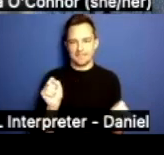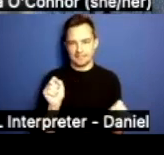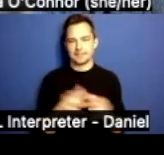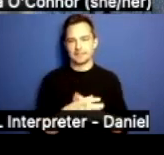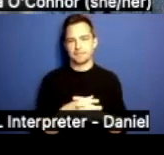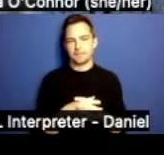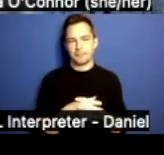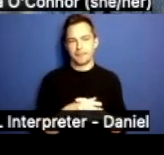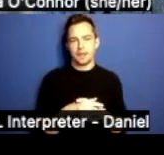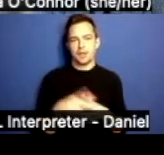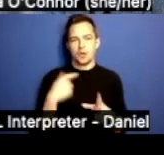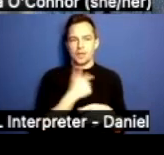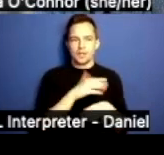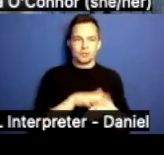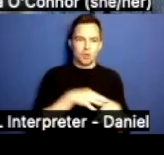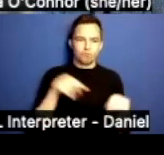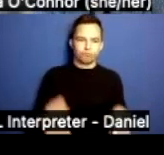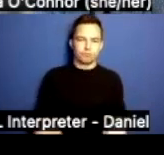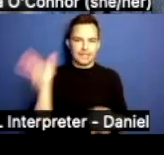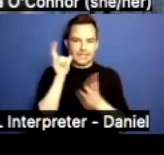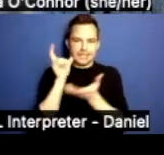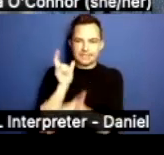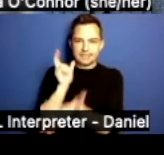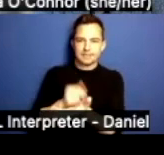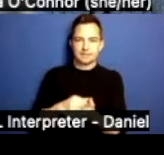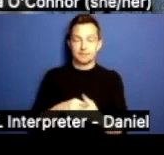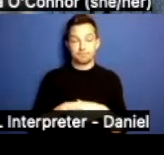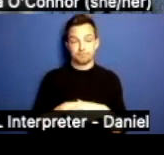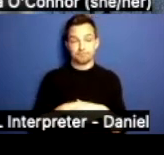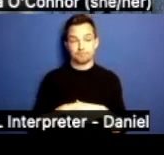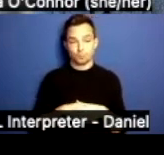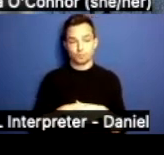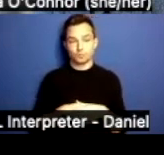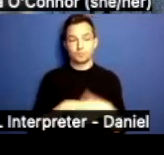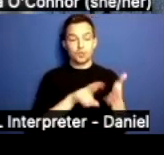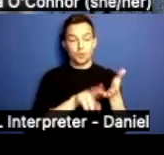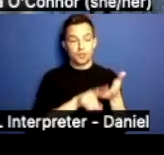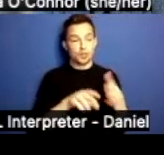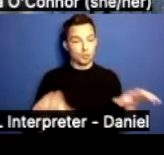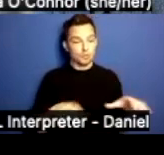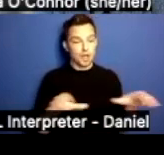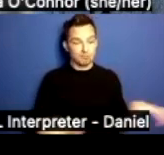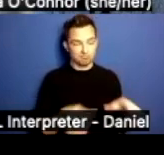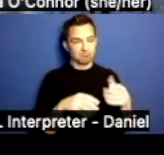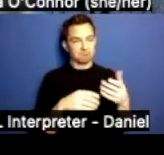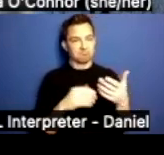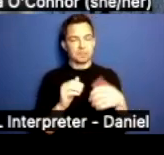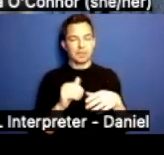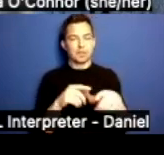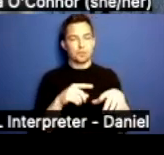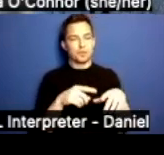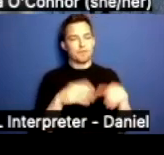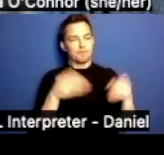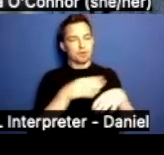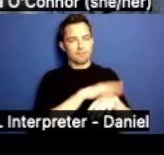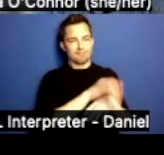And that we really need to slow down and listen to them. And so it's grounded both in research that we've done, as well as the practice wisdom from our advocates. So